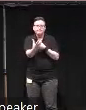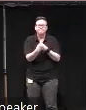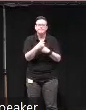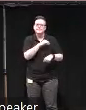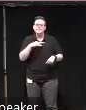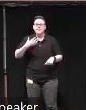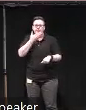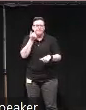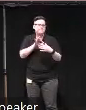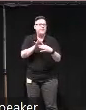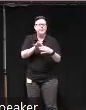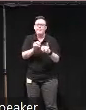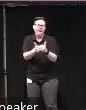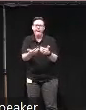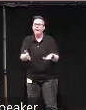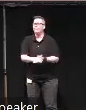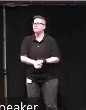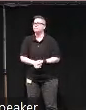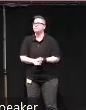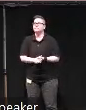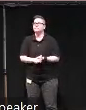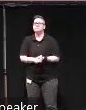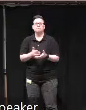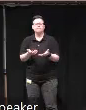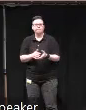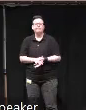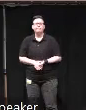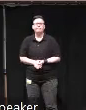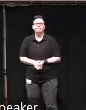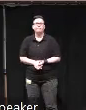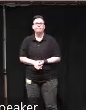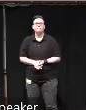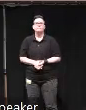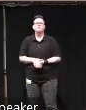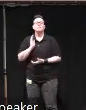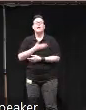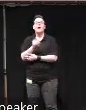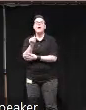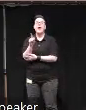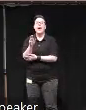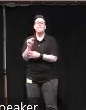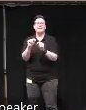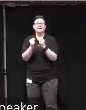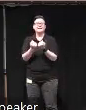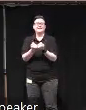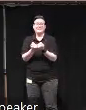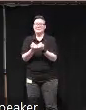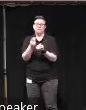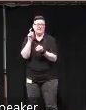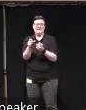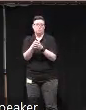staff better and engage our staff better. And our administrative team has to grow